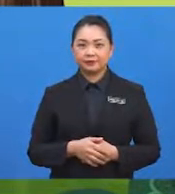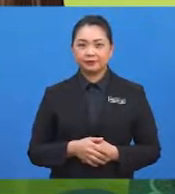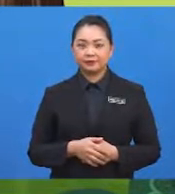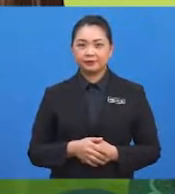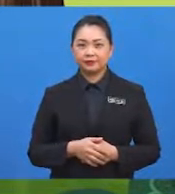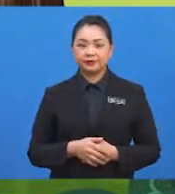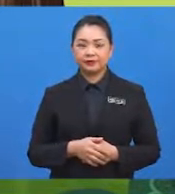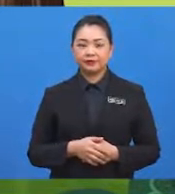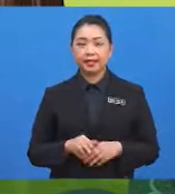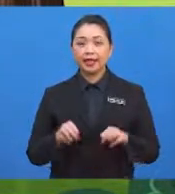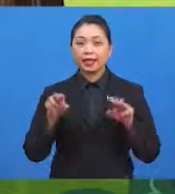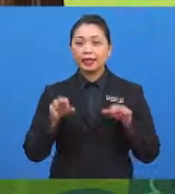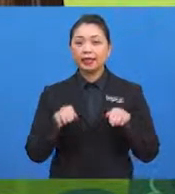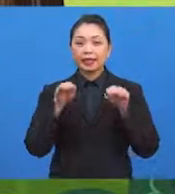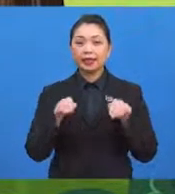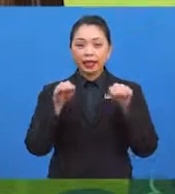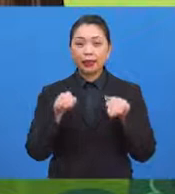A kangaroo.